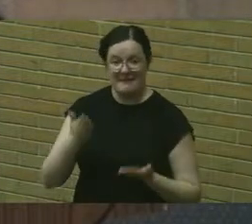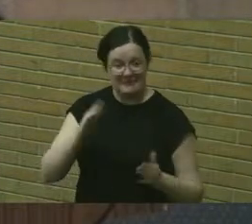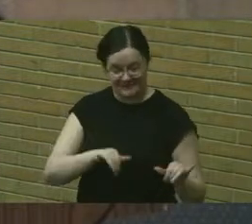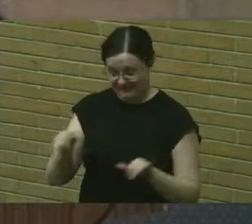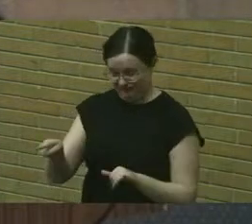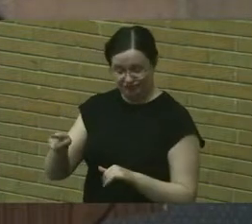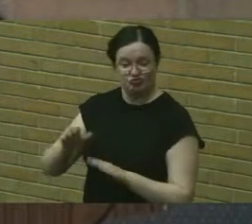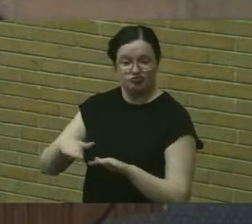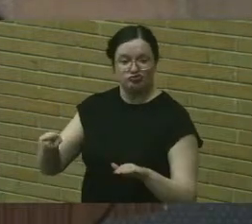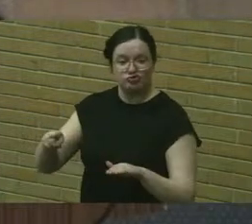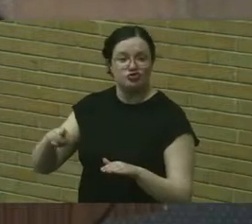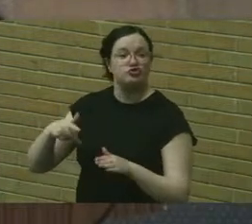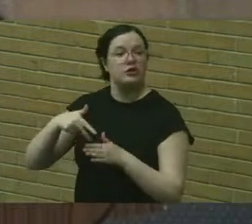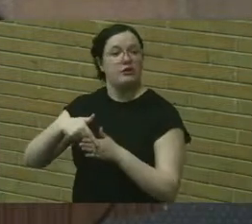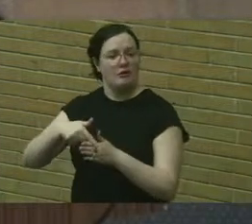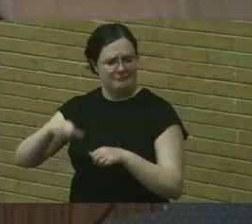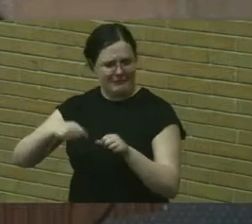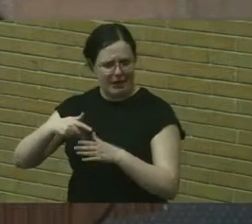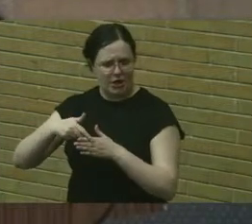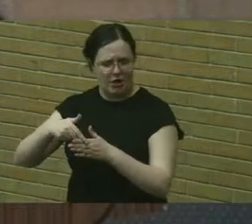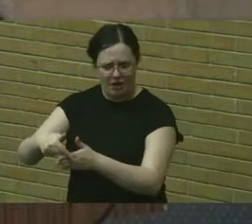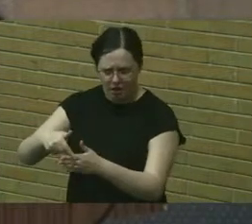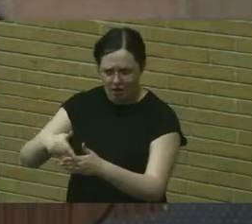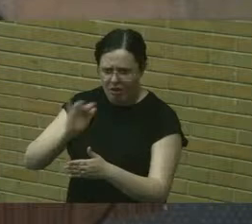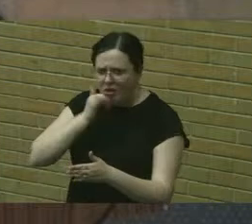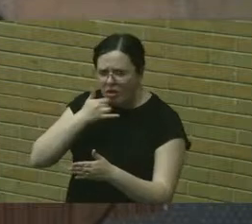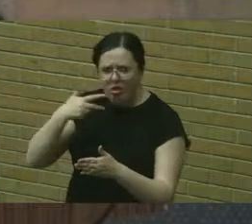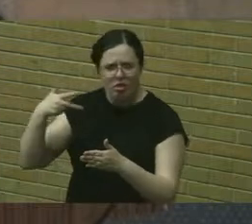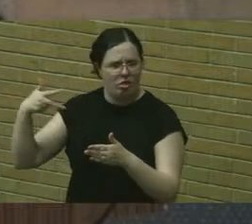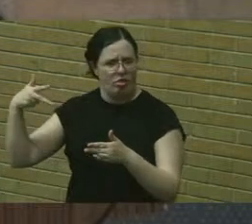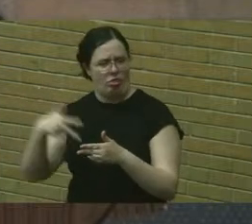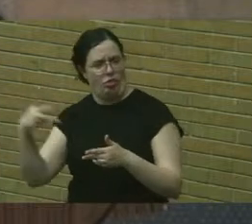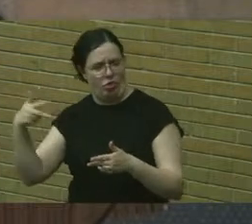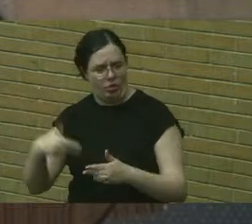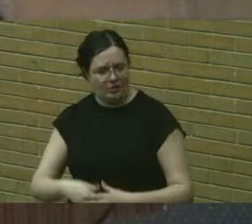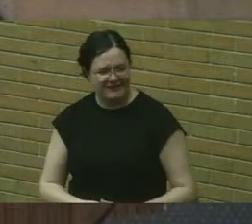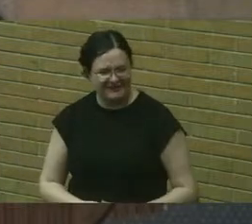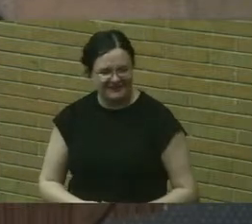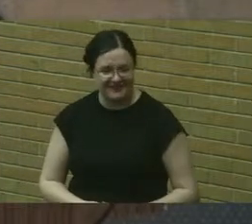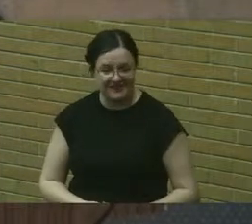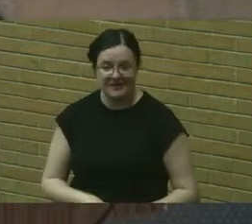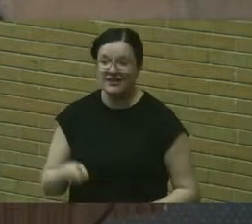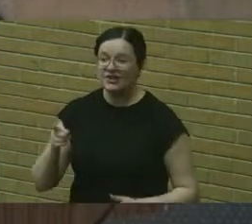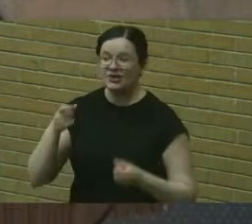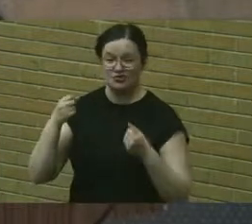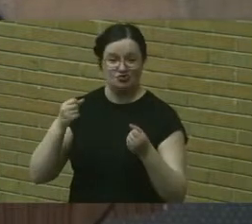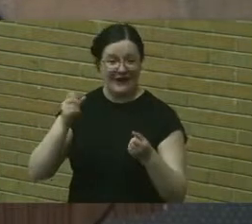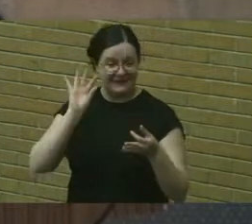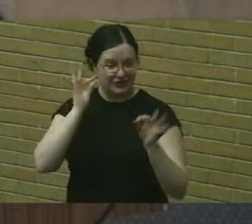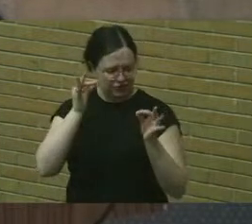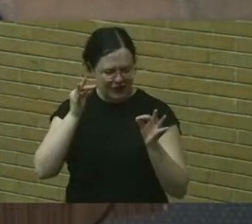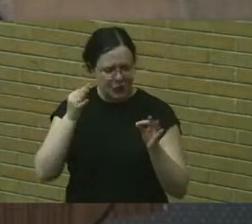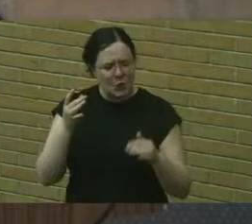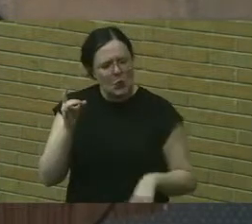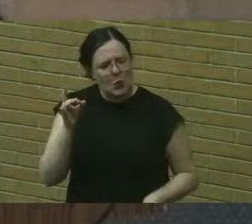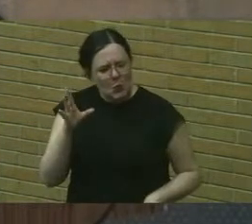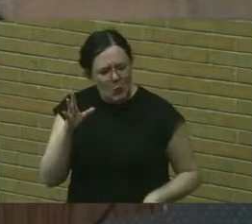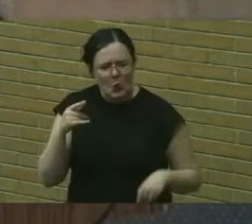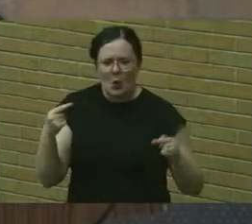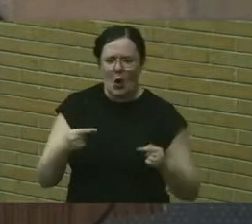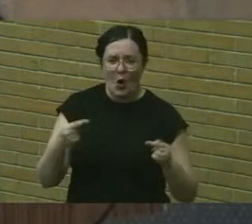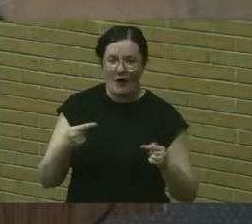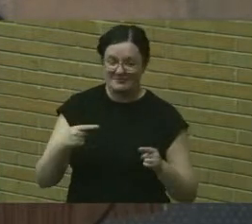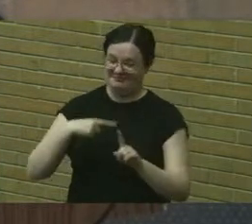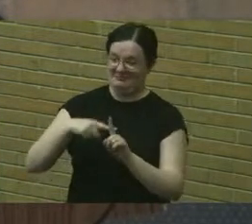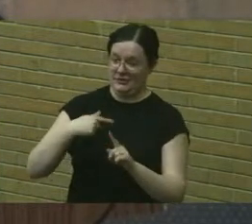bikes. I'm worried that as not only distracted driving will cause unnecessary harm, but I'm also concerned that we may end up as the